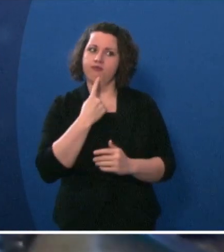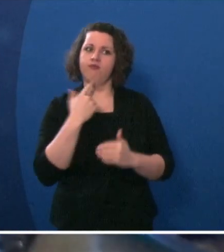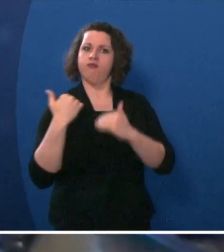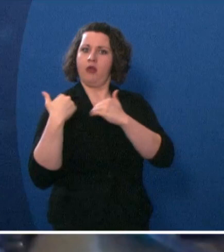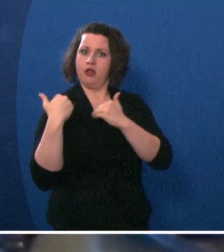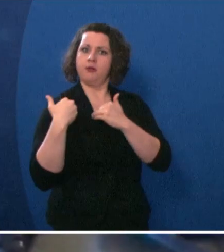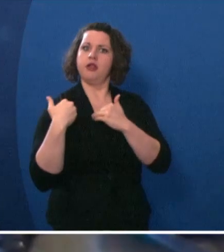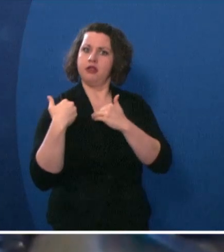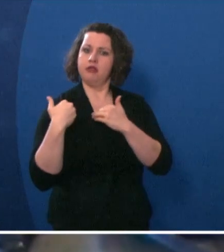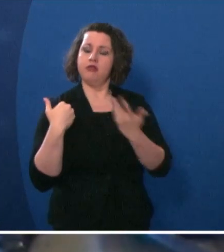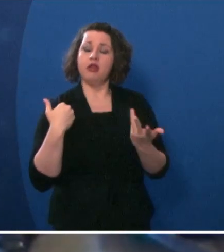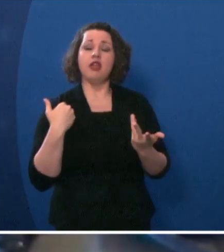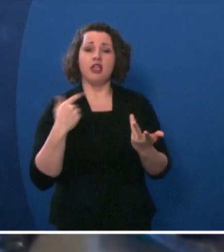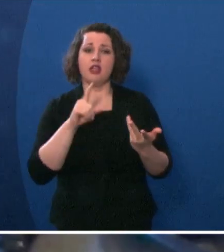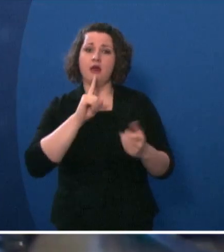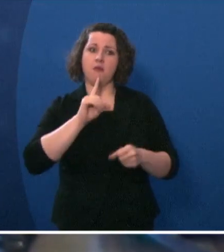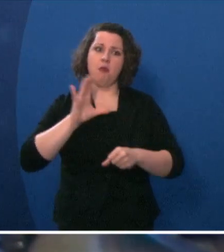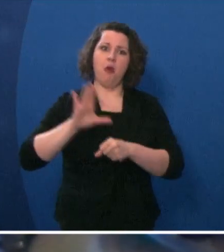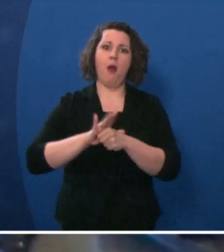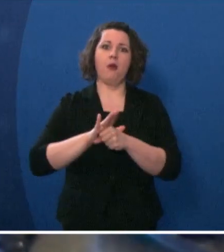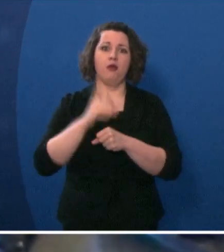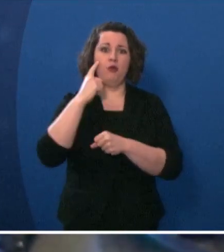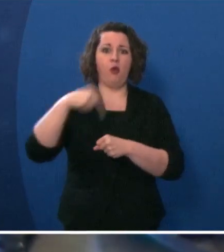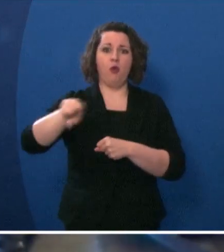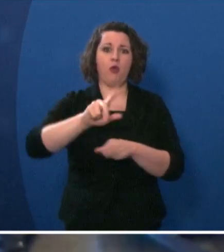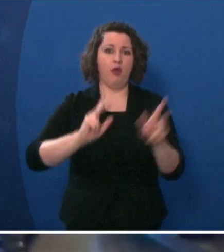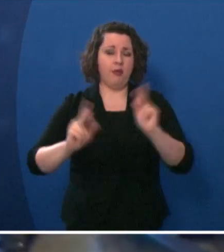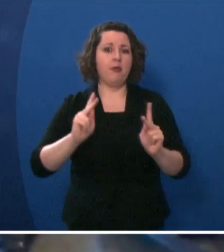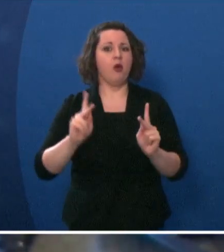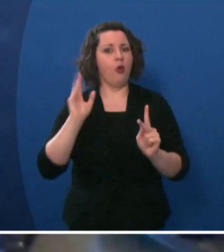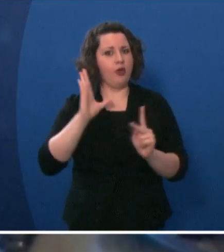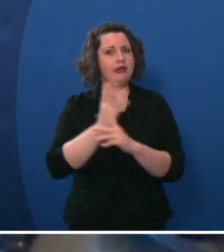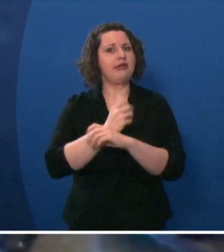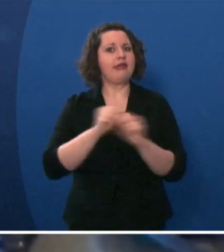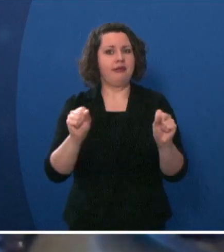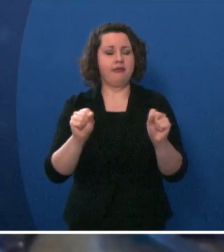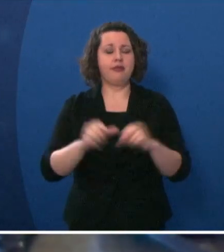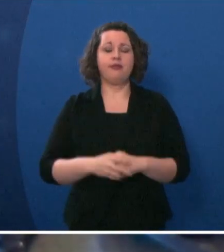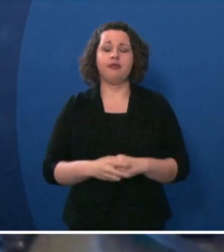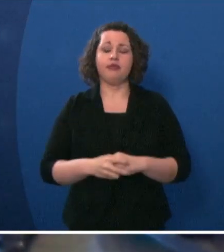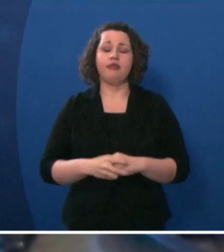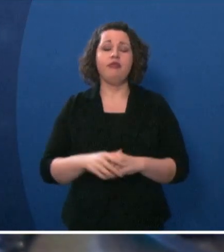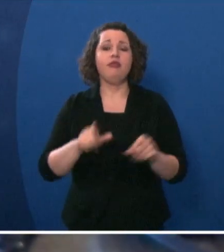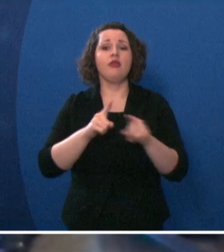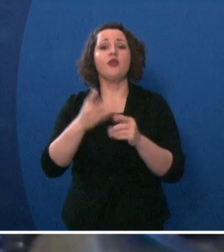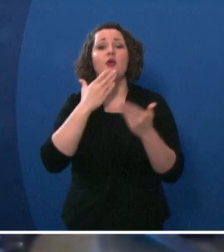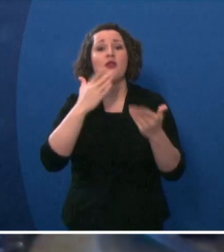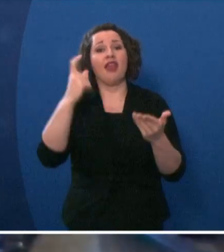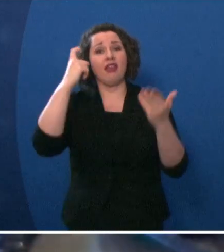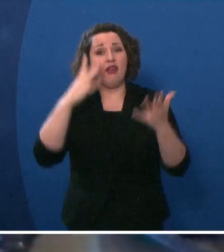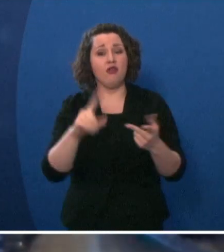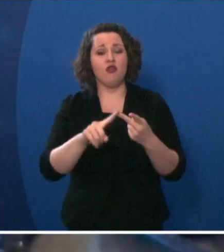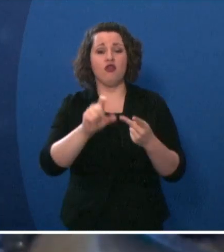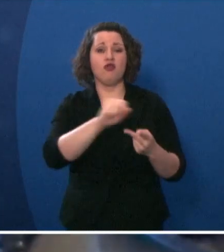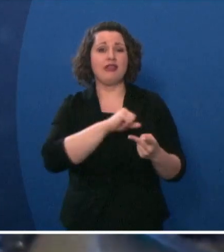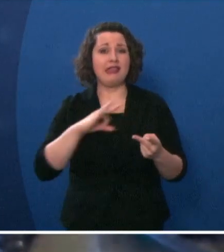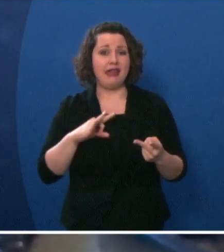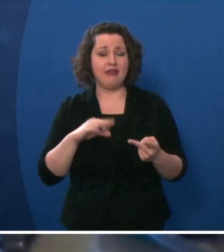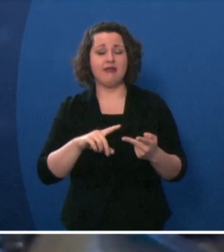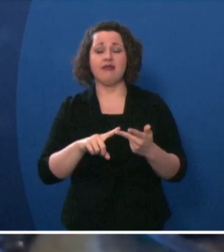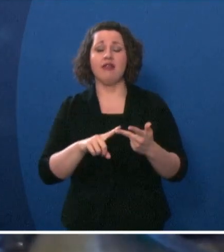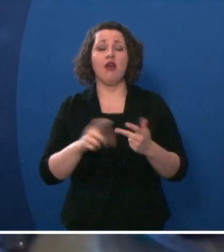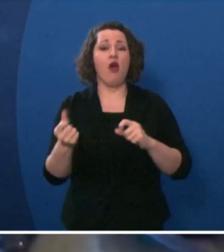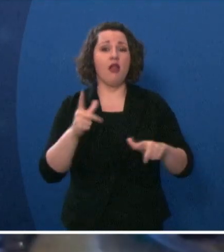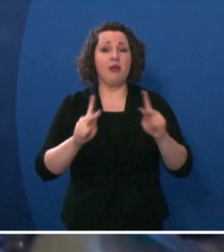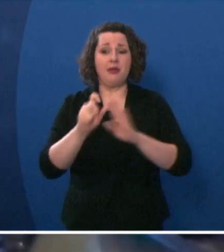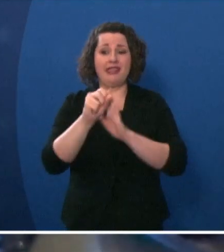to you and the residents of the state of Iowa that we'll do so in a safe manner. I also want to thank you, your staff, and everybody at the